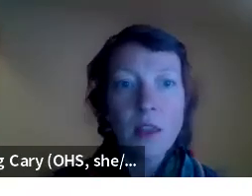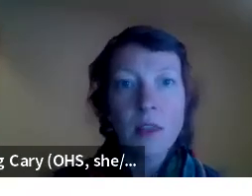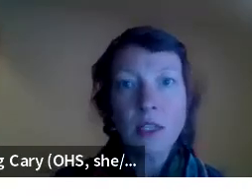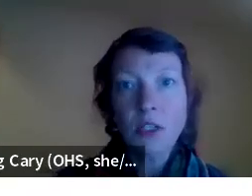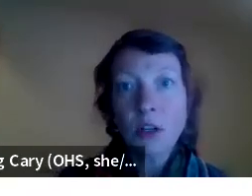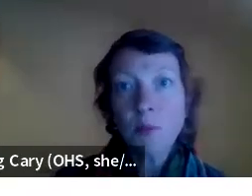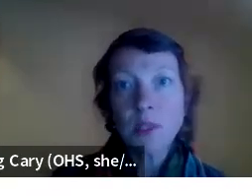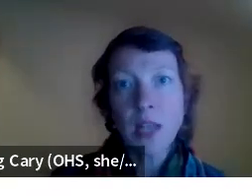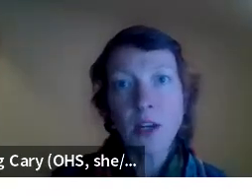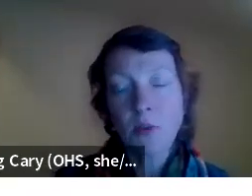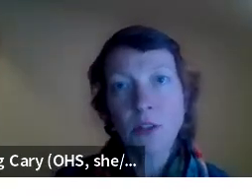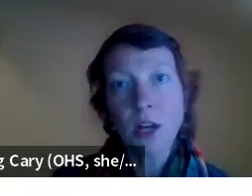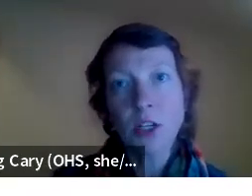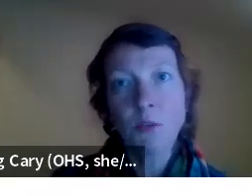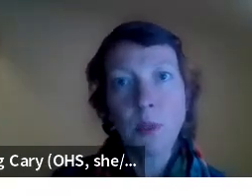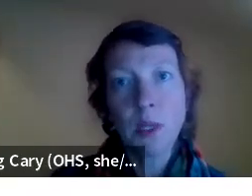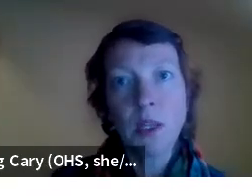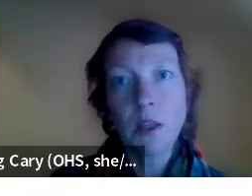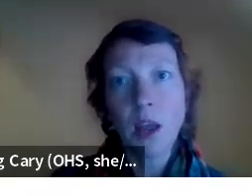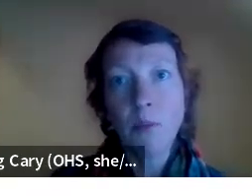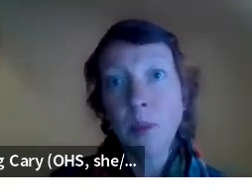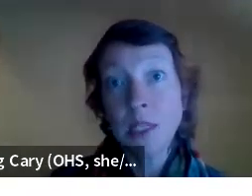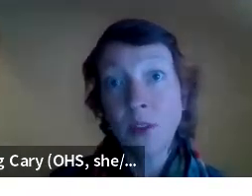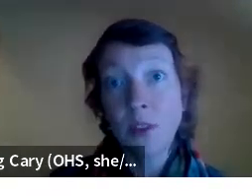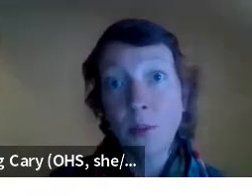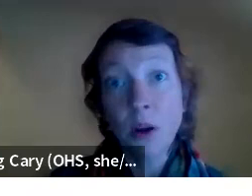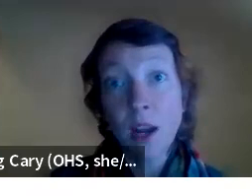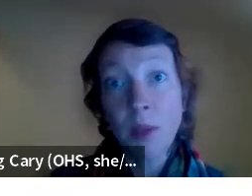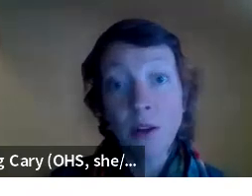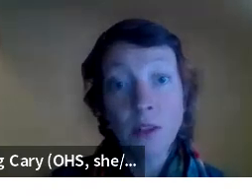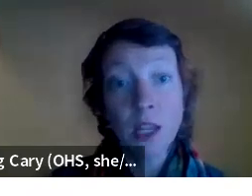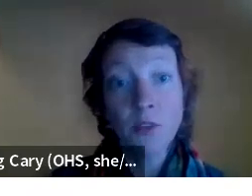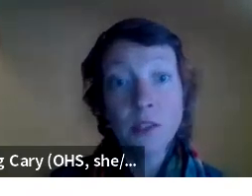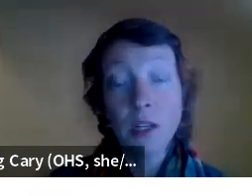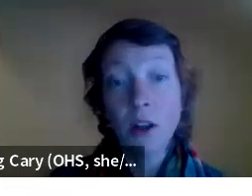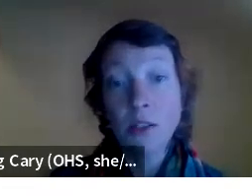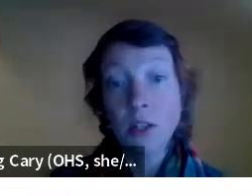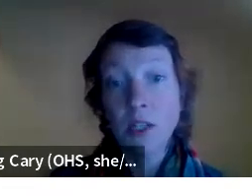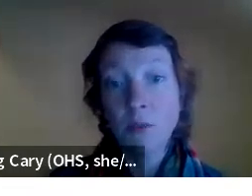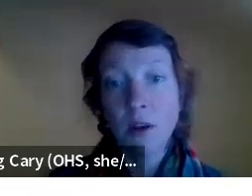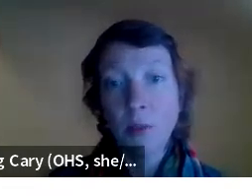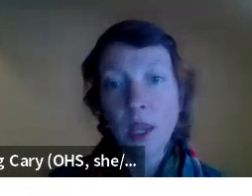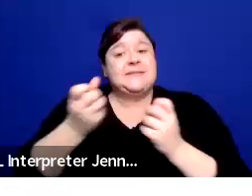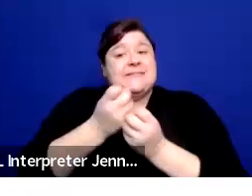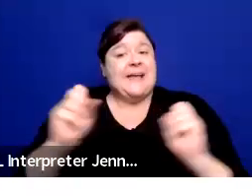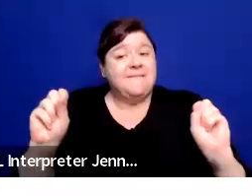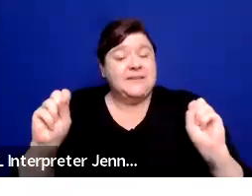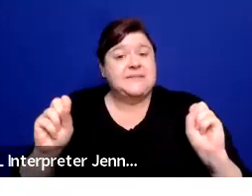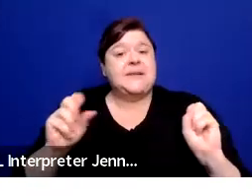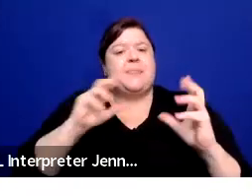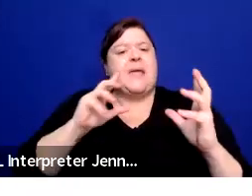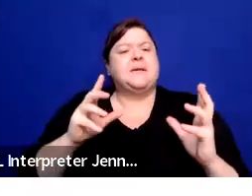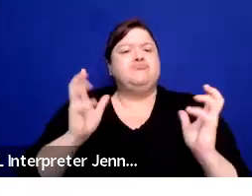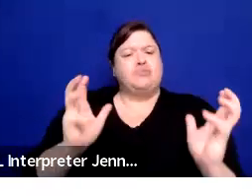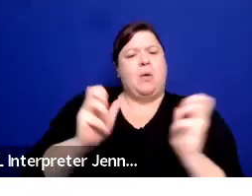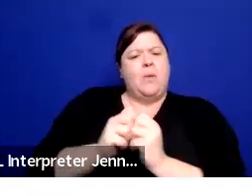strategies. They can determine what strategies would best fit their program and are the safest in consultation with their LPHA, and then obviously